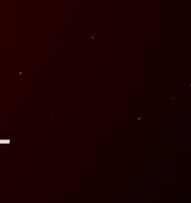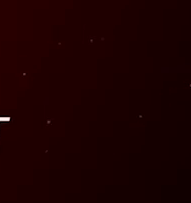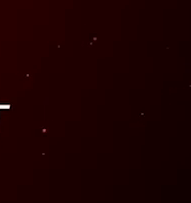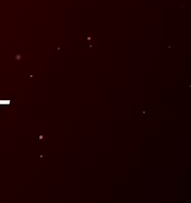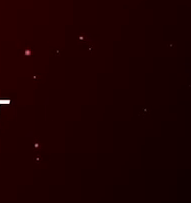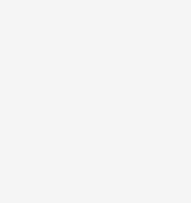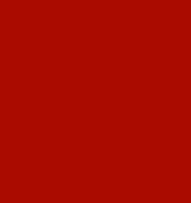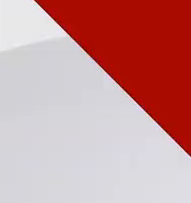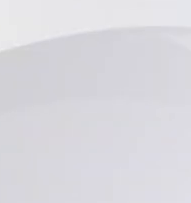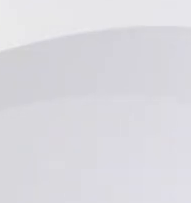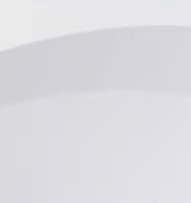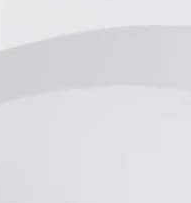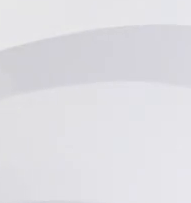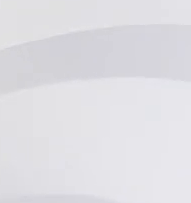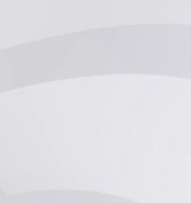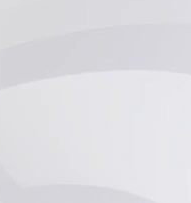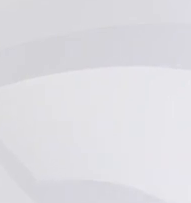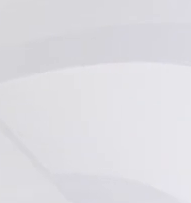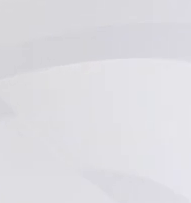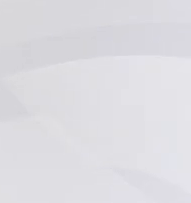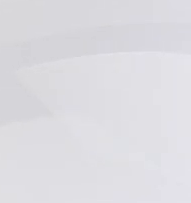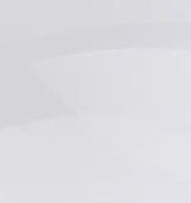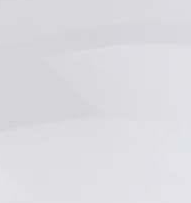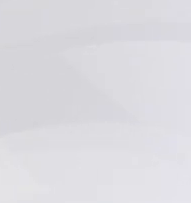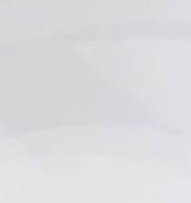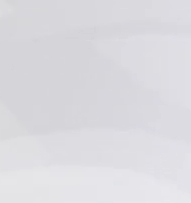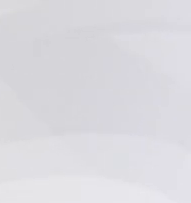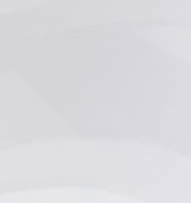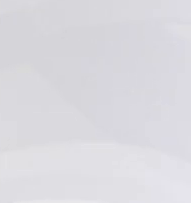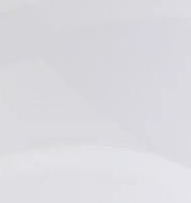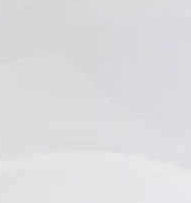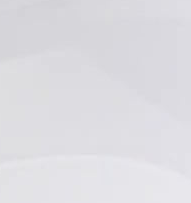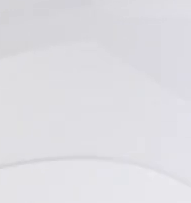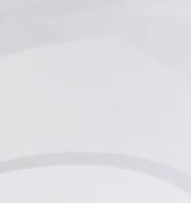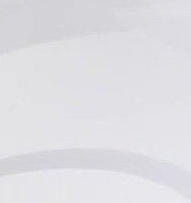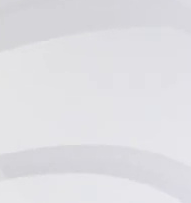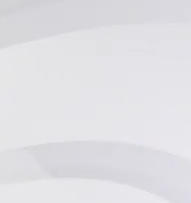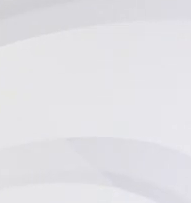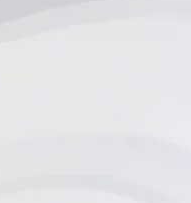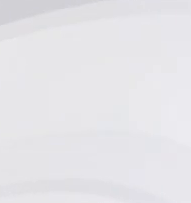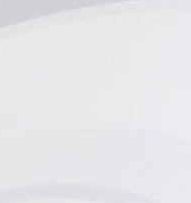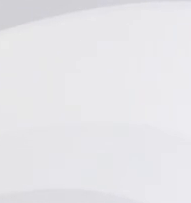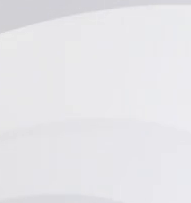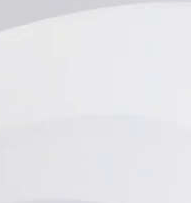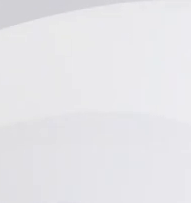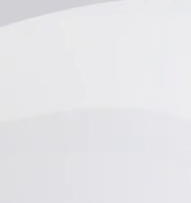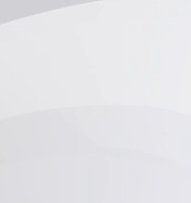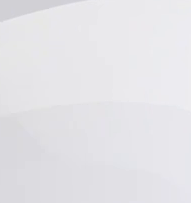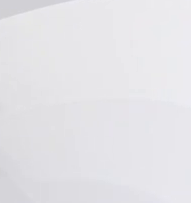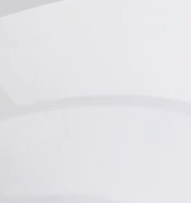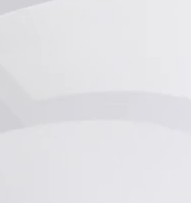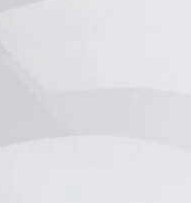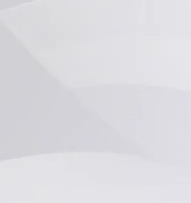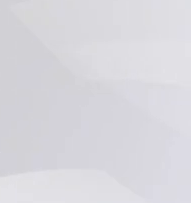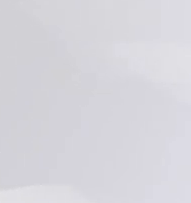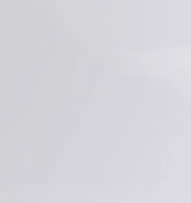out to the lost. Join us at CITAM Valley Road from the 20th to the 24th of September at 2 p.m. Wednesday, Thursday, and